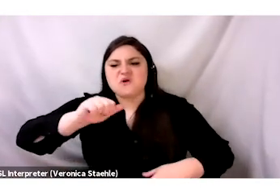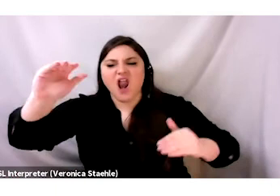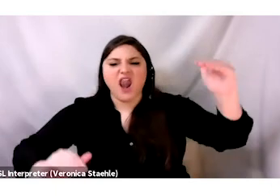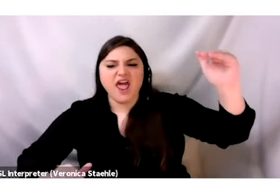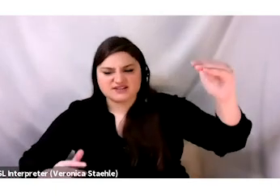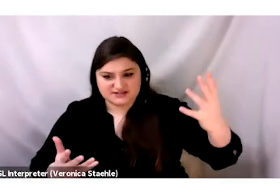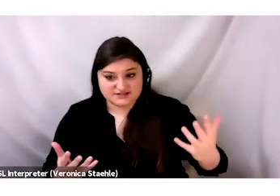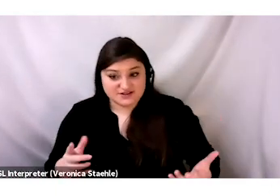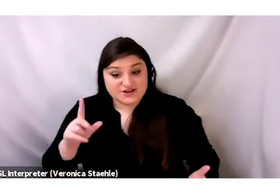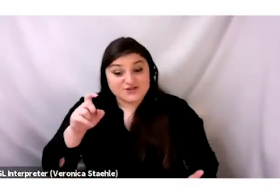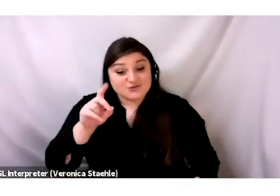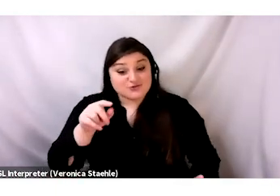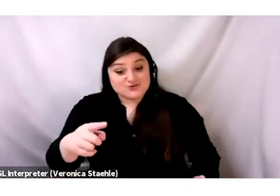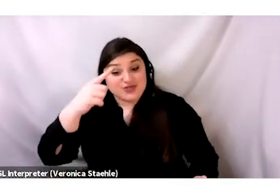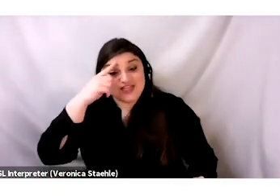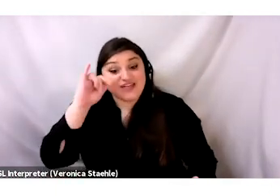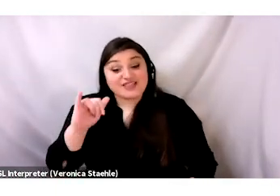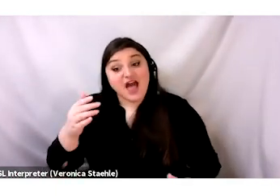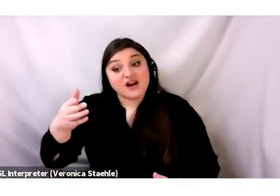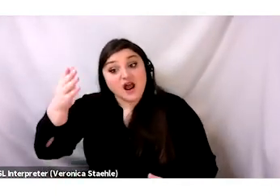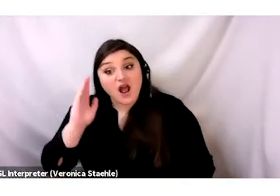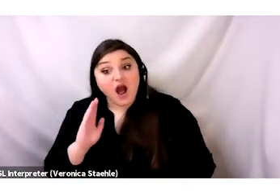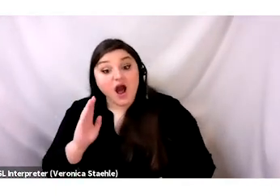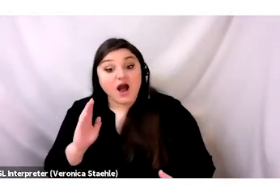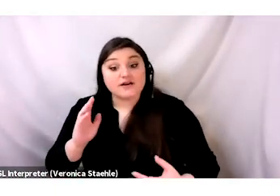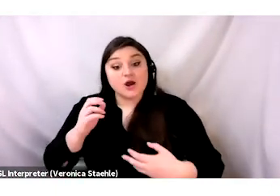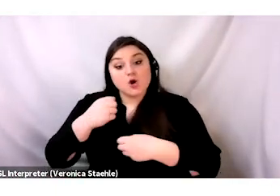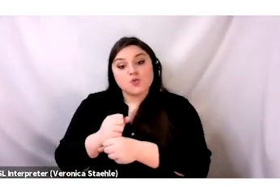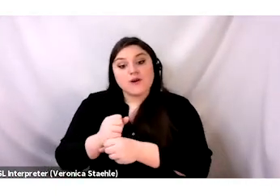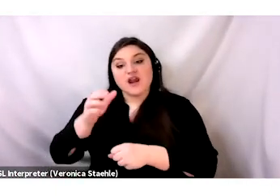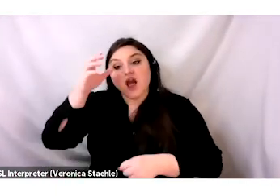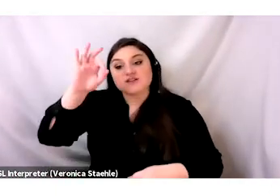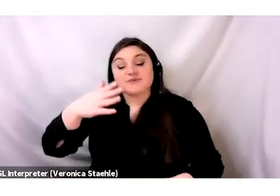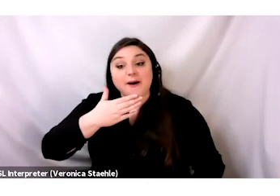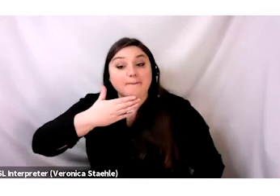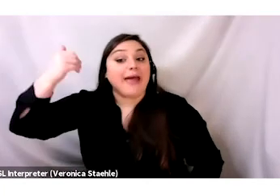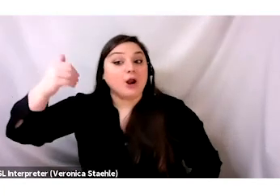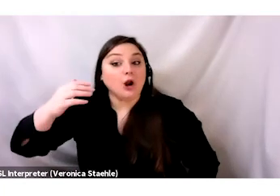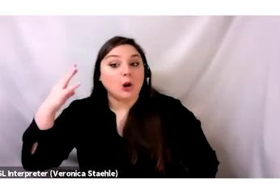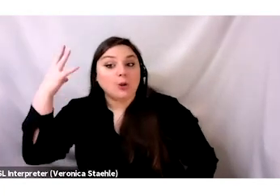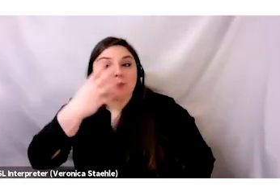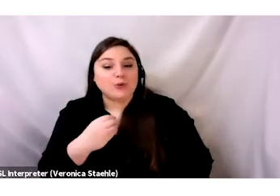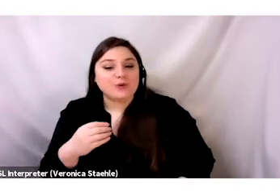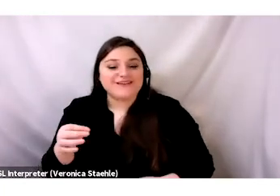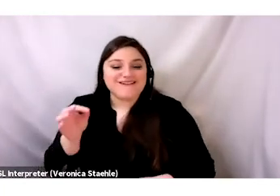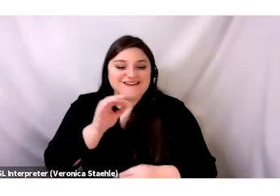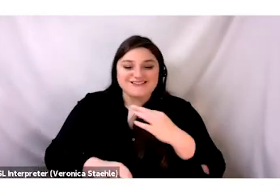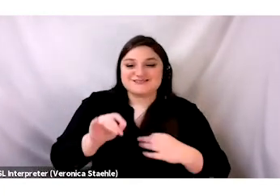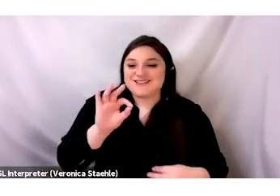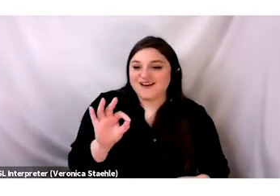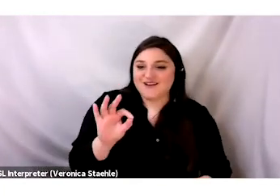Has God/spirituality already defined the quote better, not perfect notion of